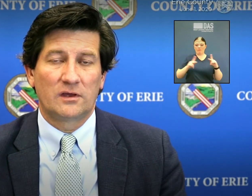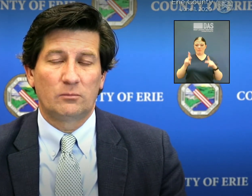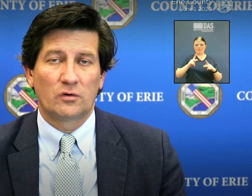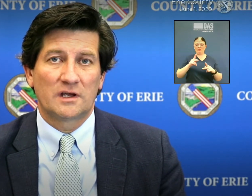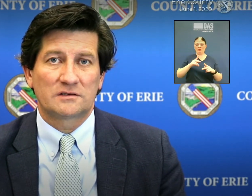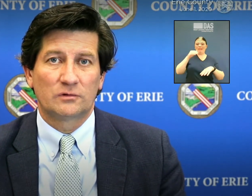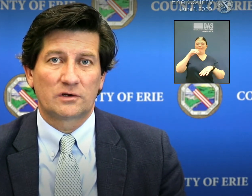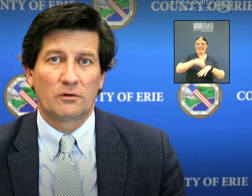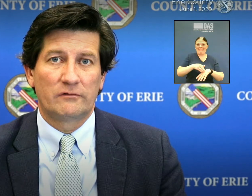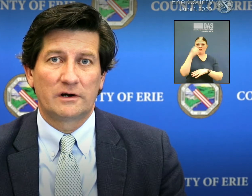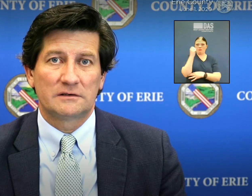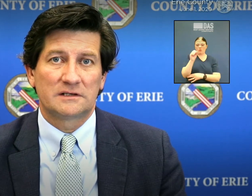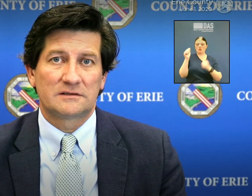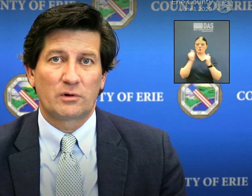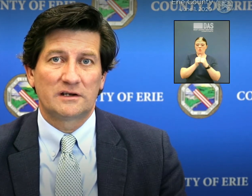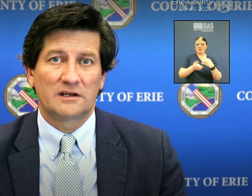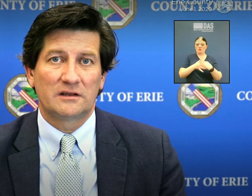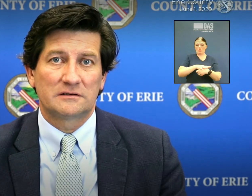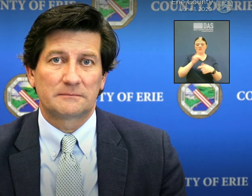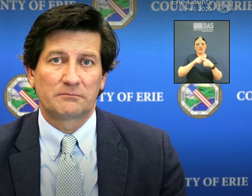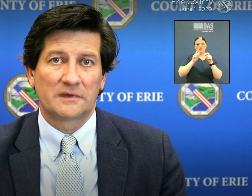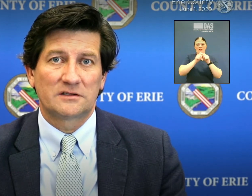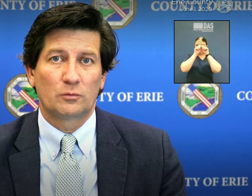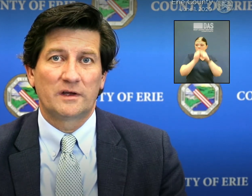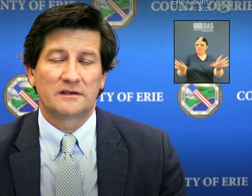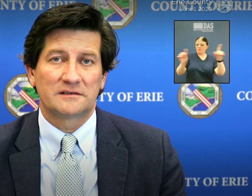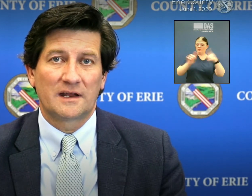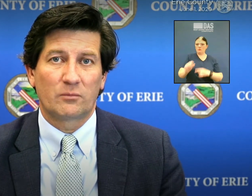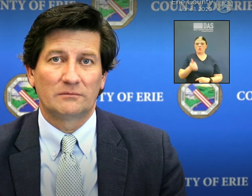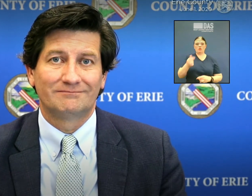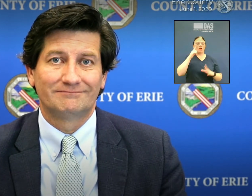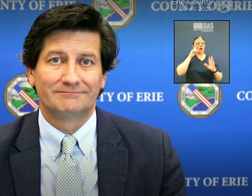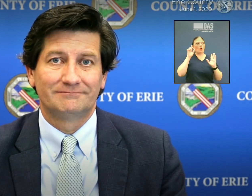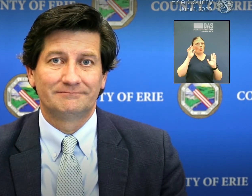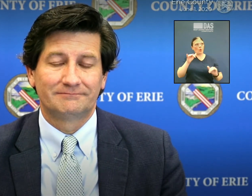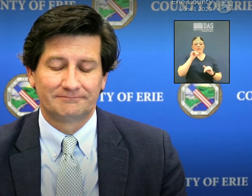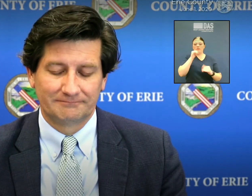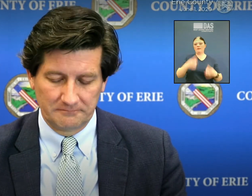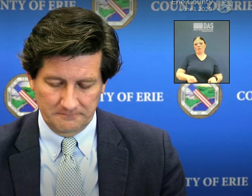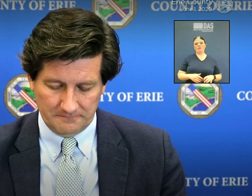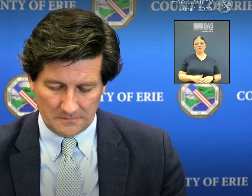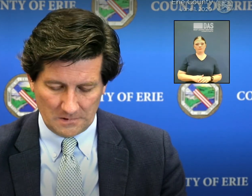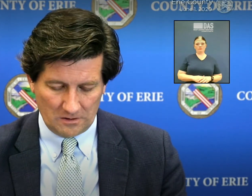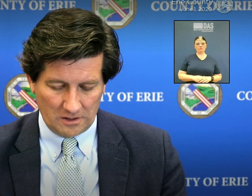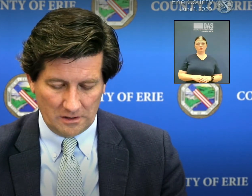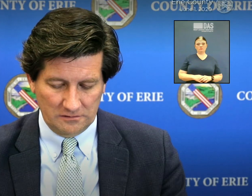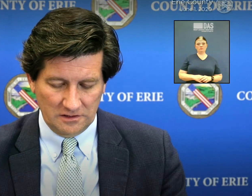at the protest with coronavirus and it spread it to others. Let's hope that doesn't happen.